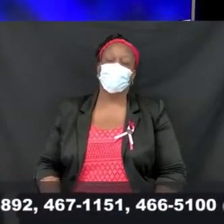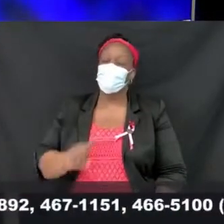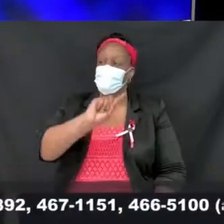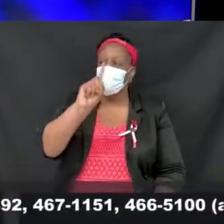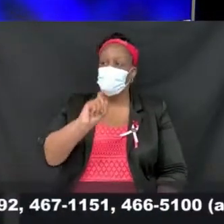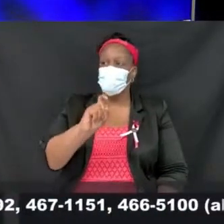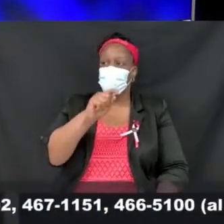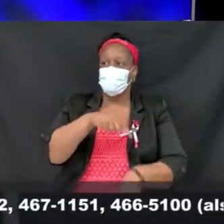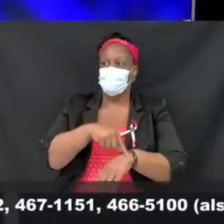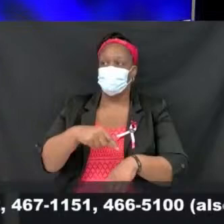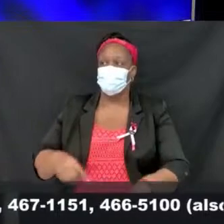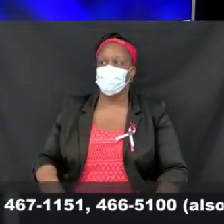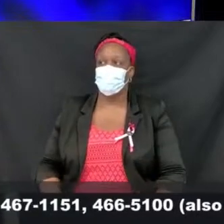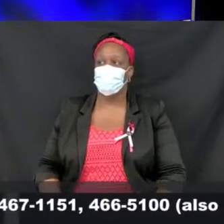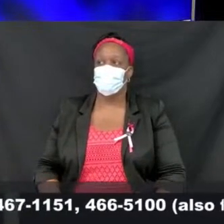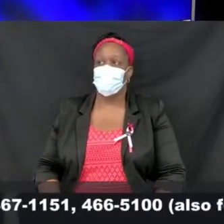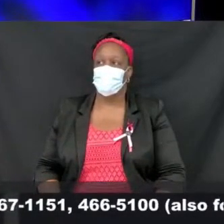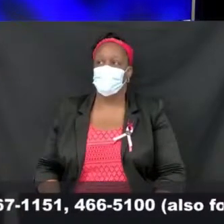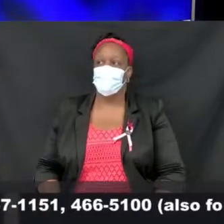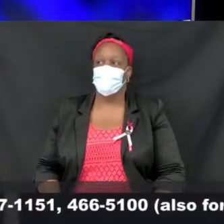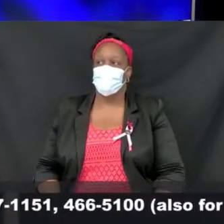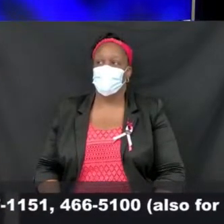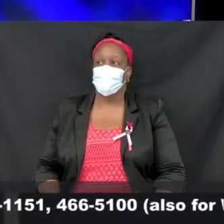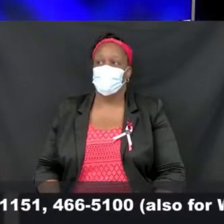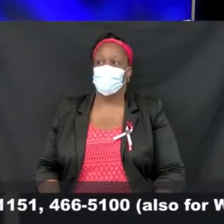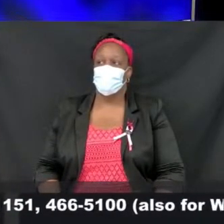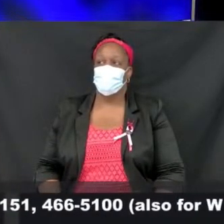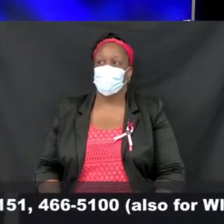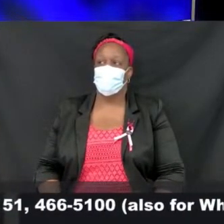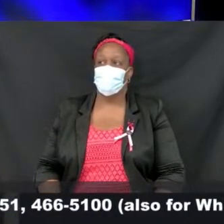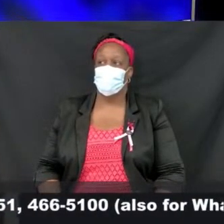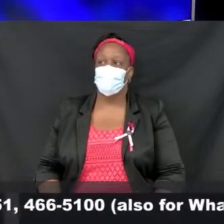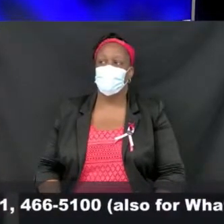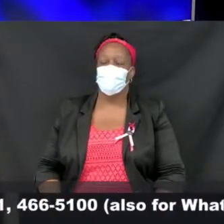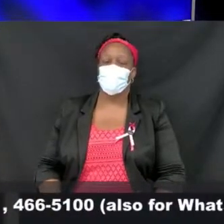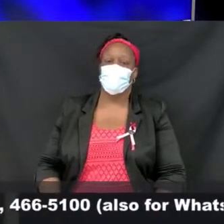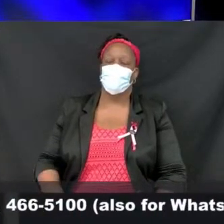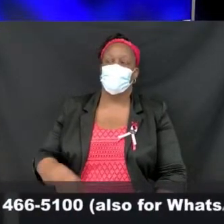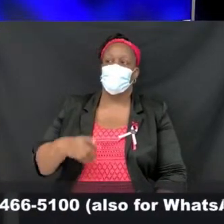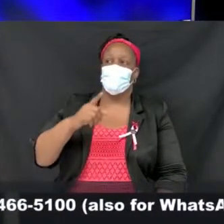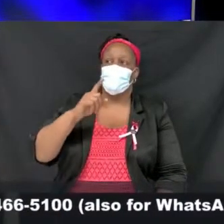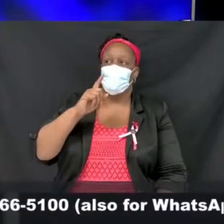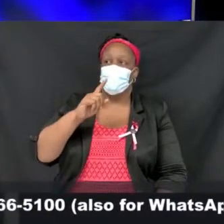Wilkinson. A past chief medical officer